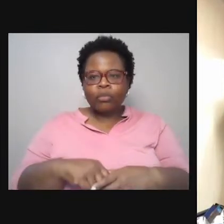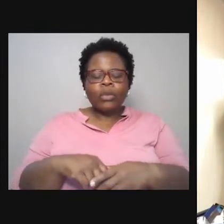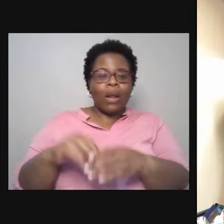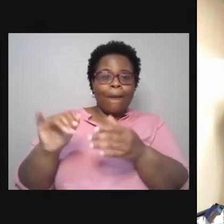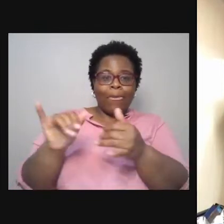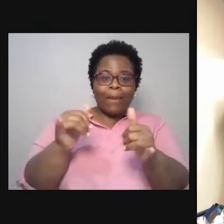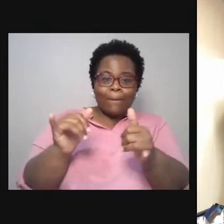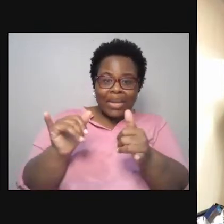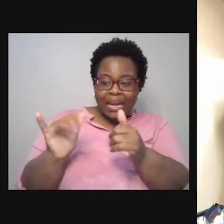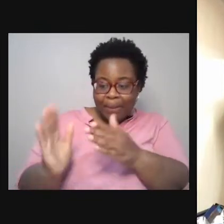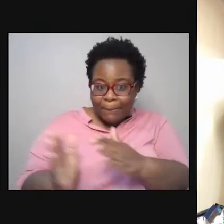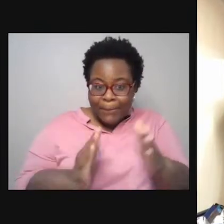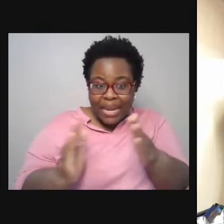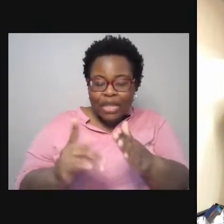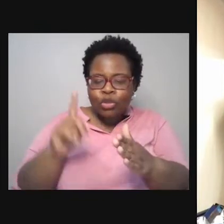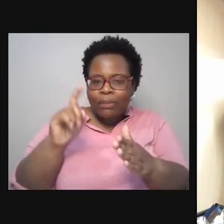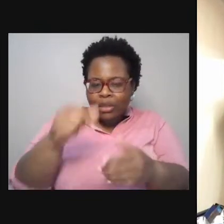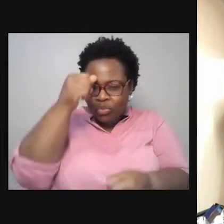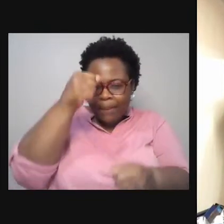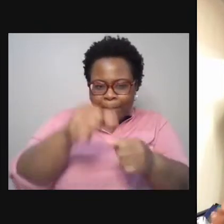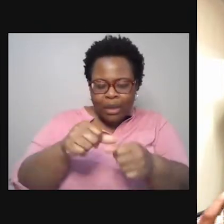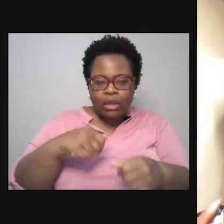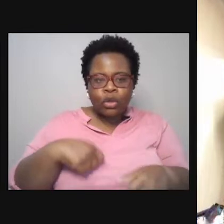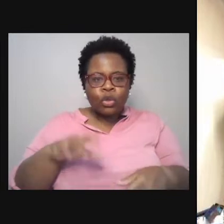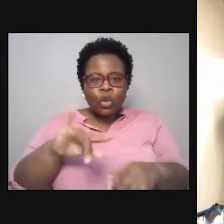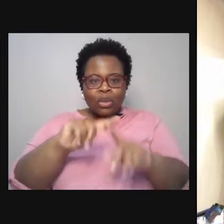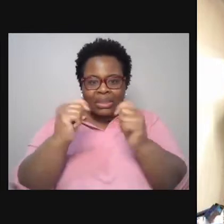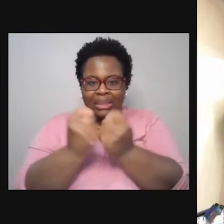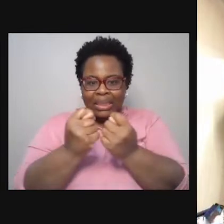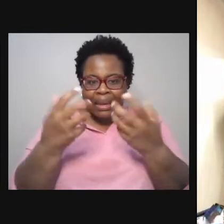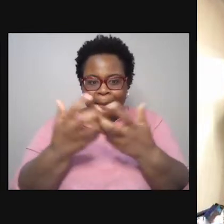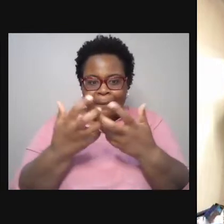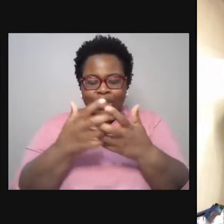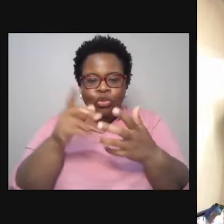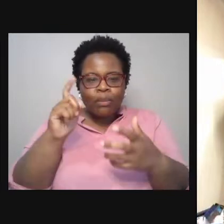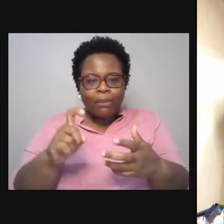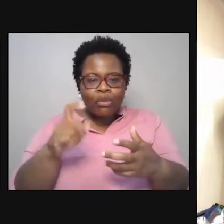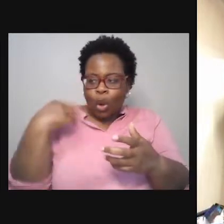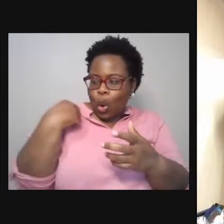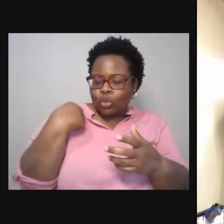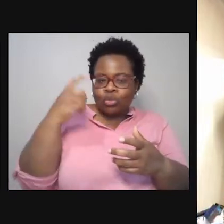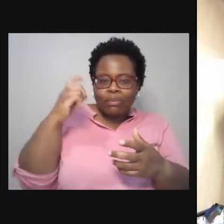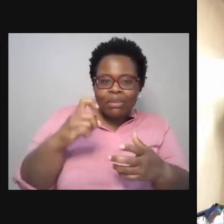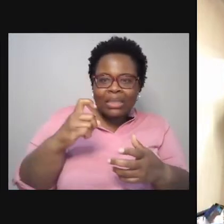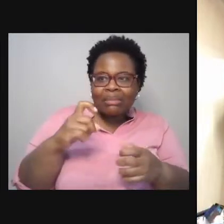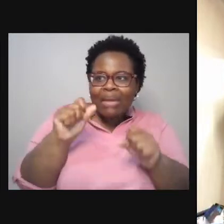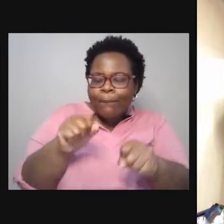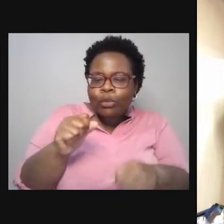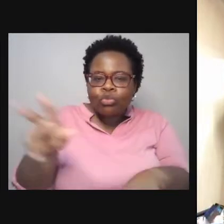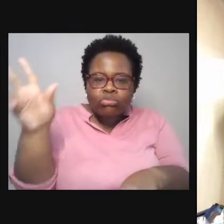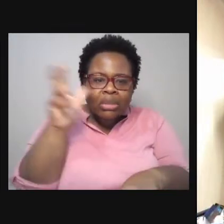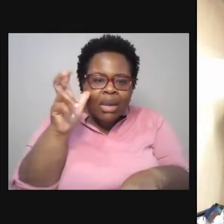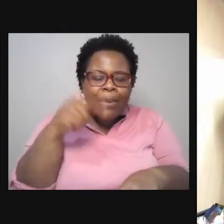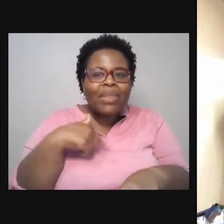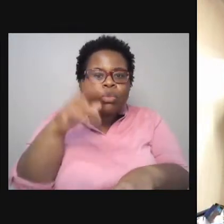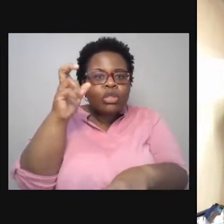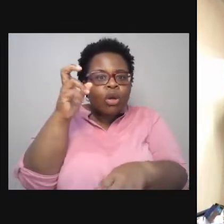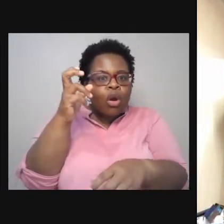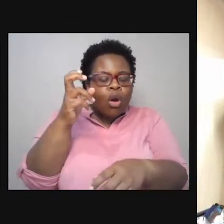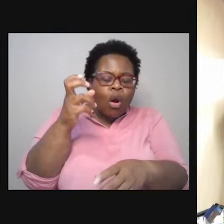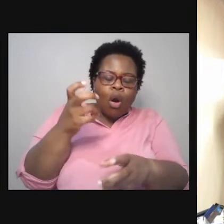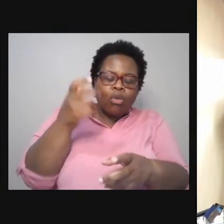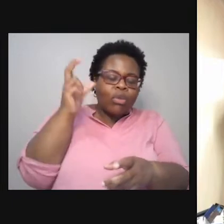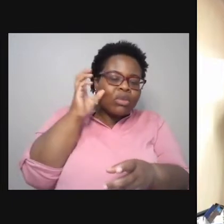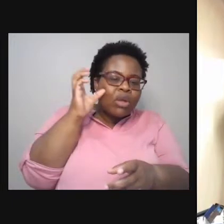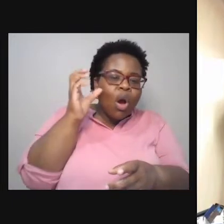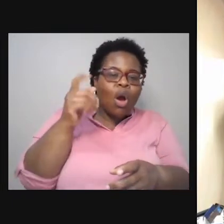to remember the plays and hear your teammates, hear your coach and everything. And that was something for me that